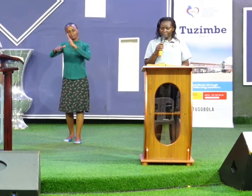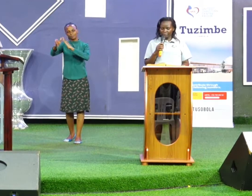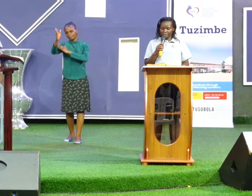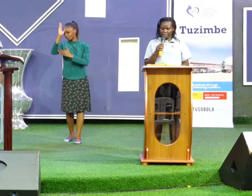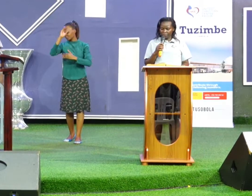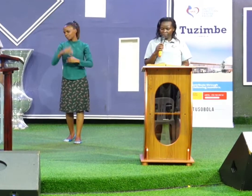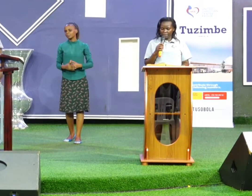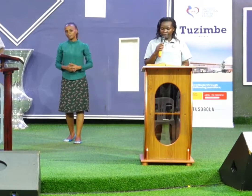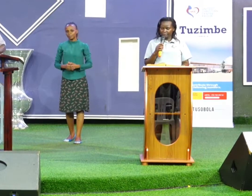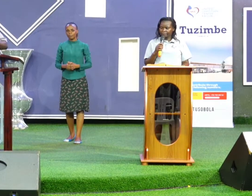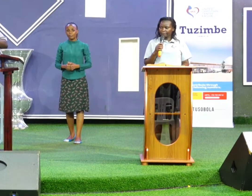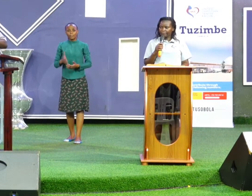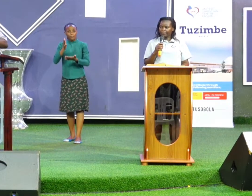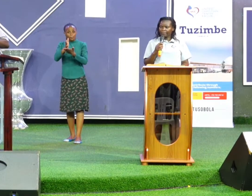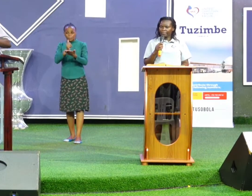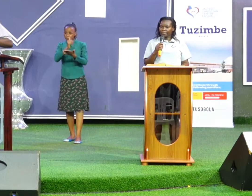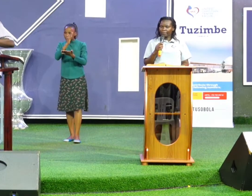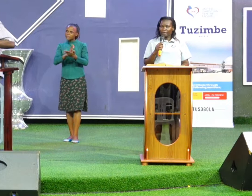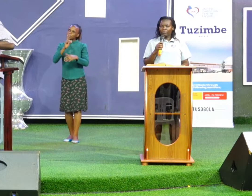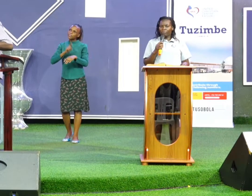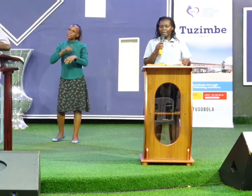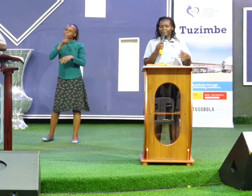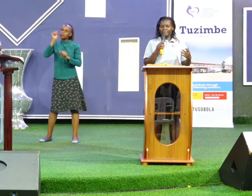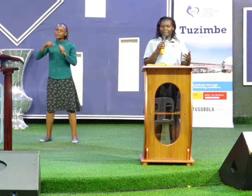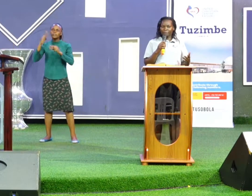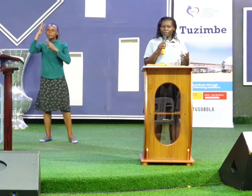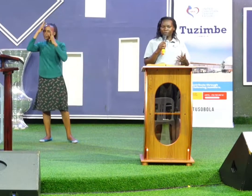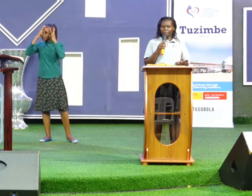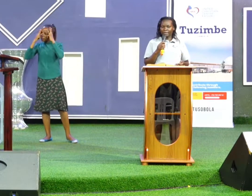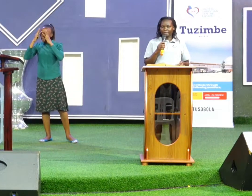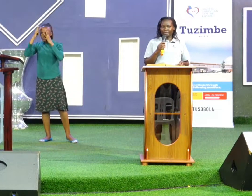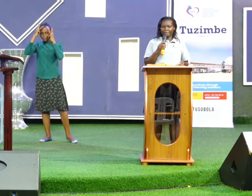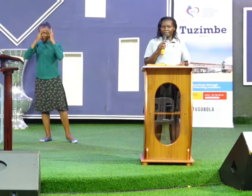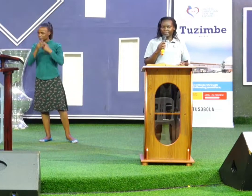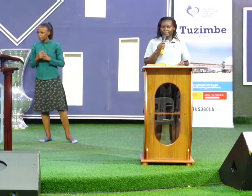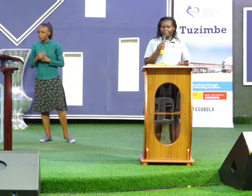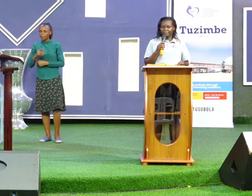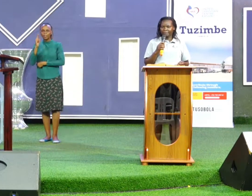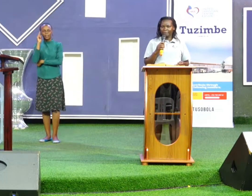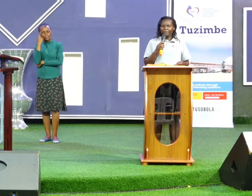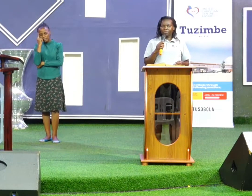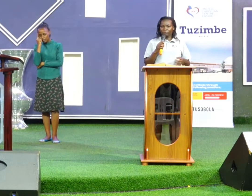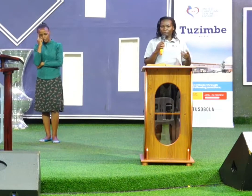Because sometimes you might be worrying, thinking you are